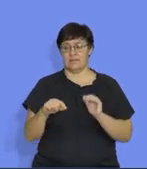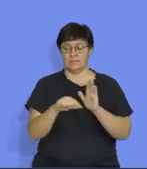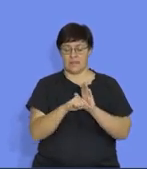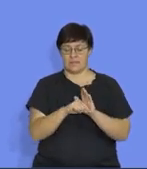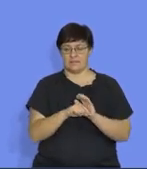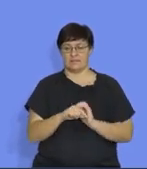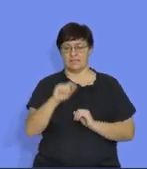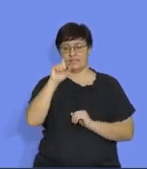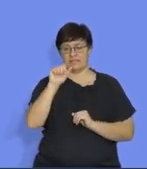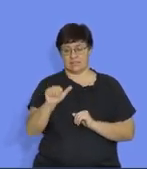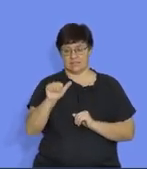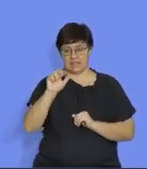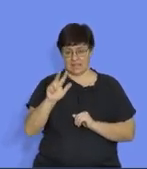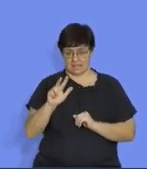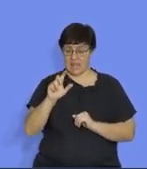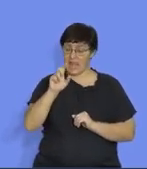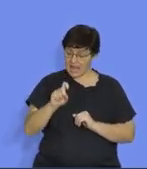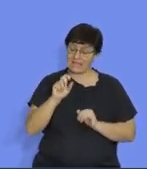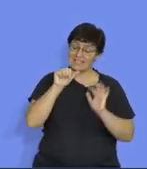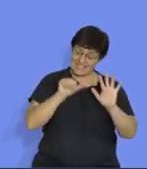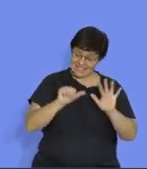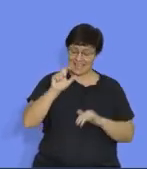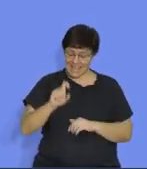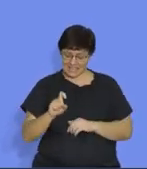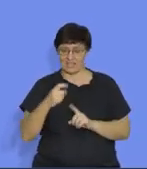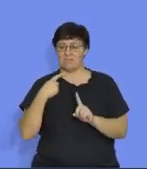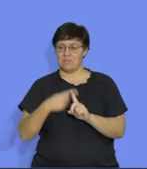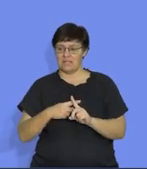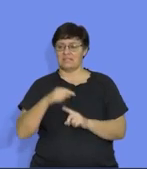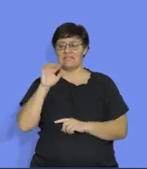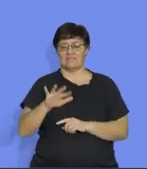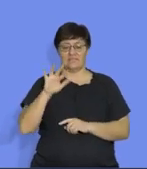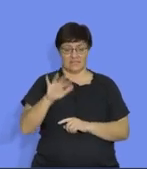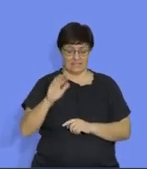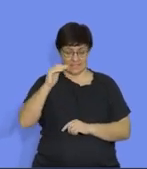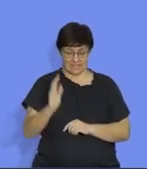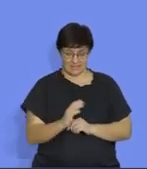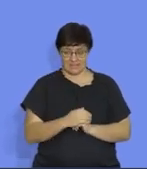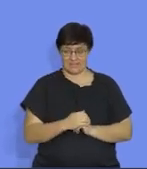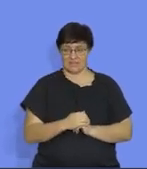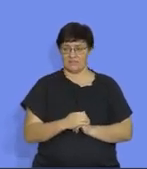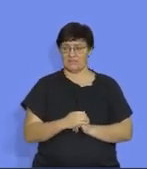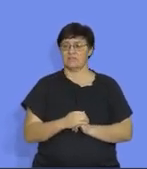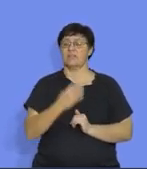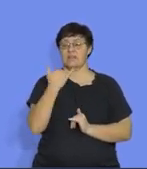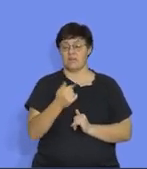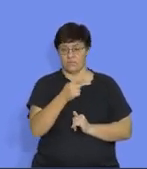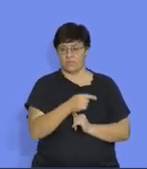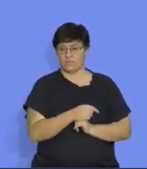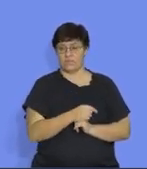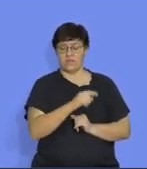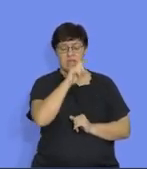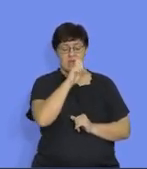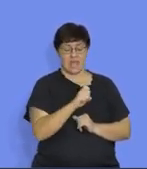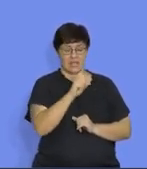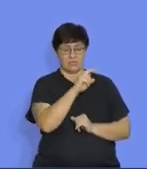minus 6x plus 15. Then what I'm going to do is I'm going to take this